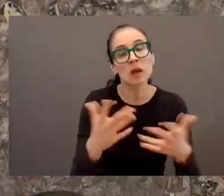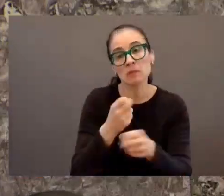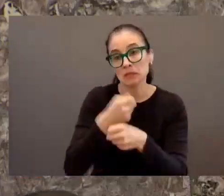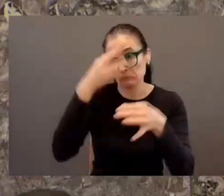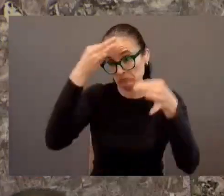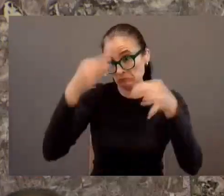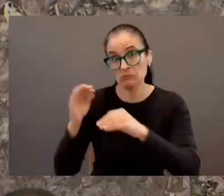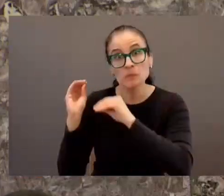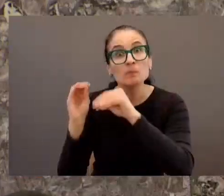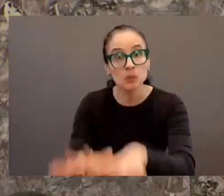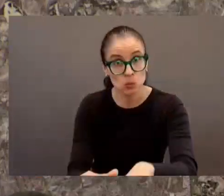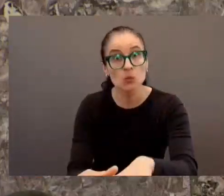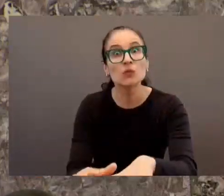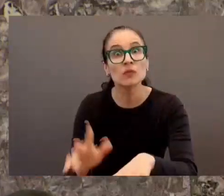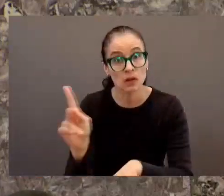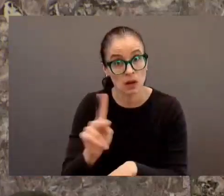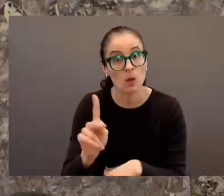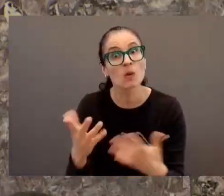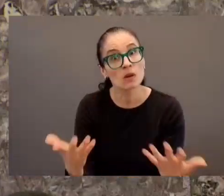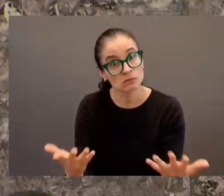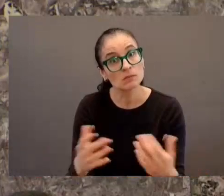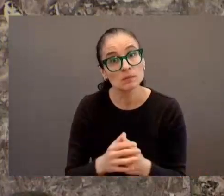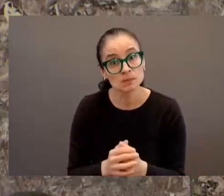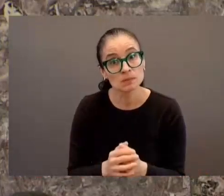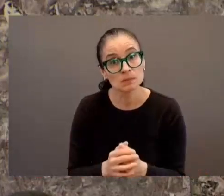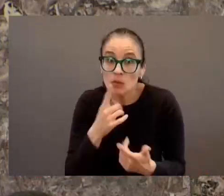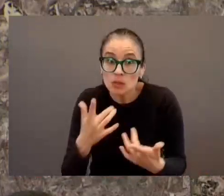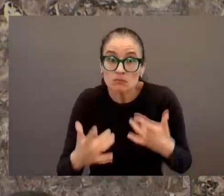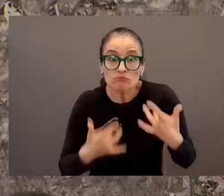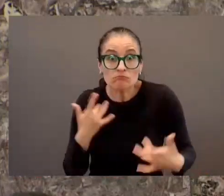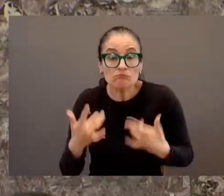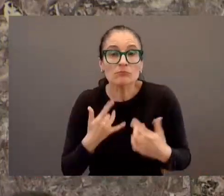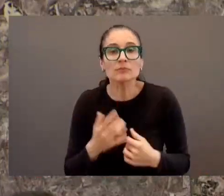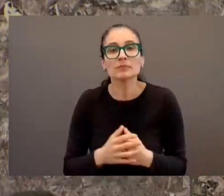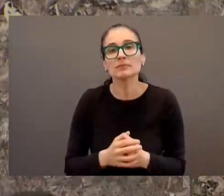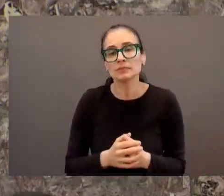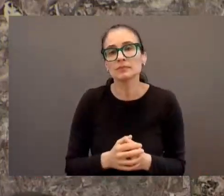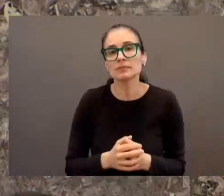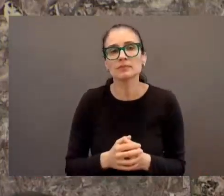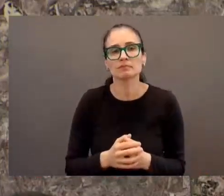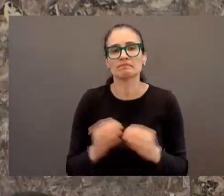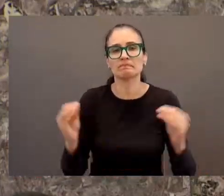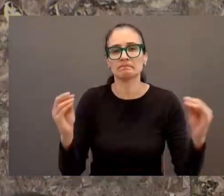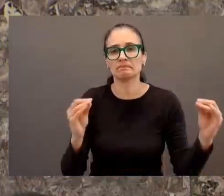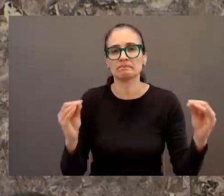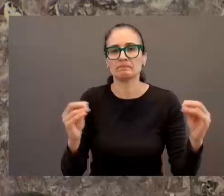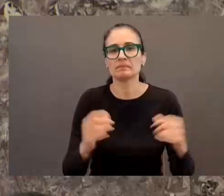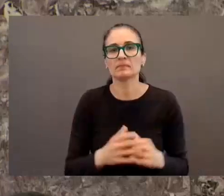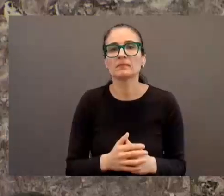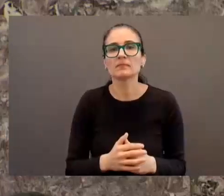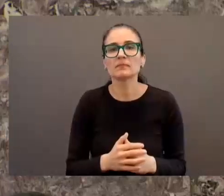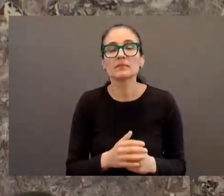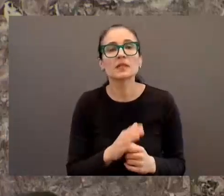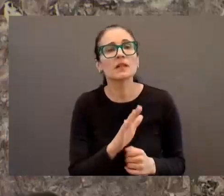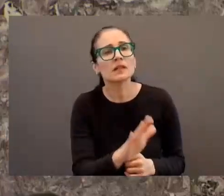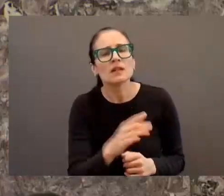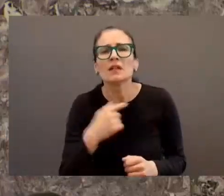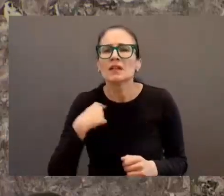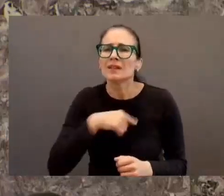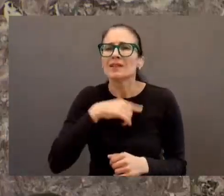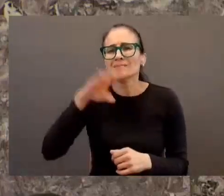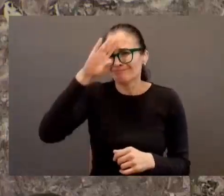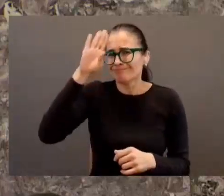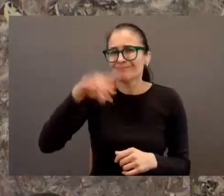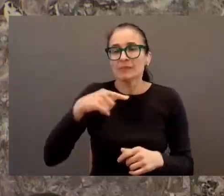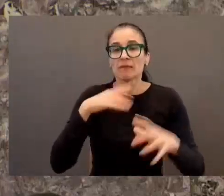Speaker, we know we're facing a global healthcare worker shortage,